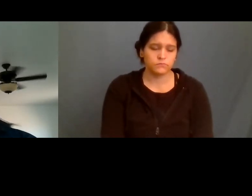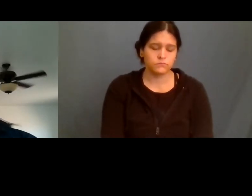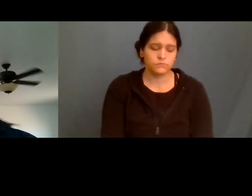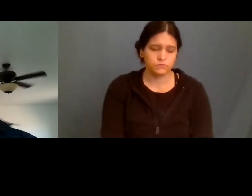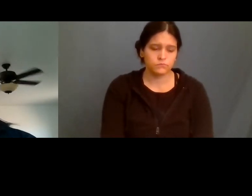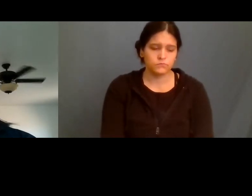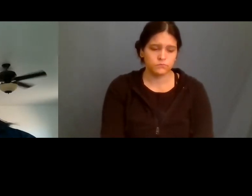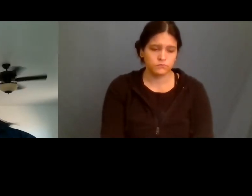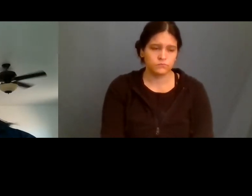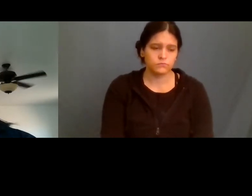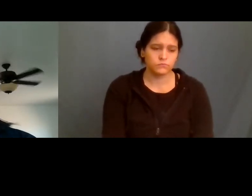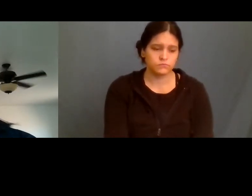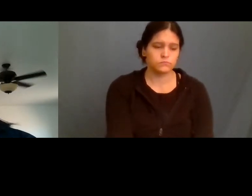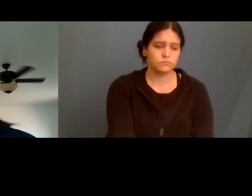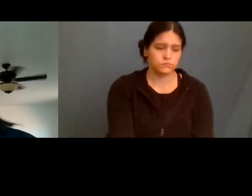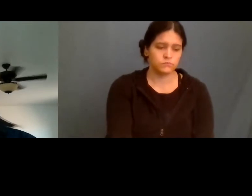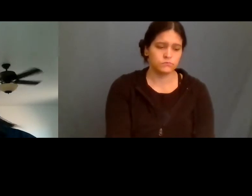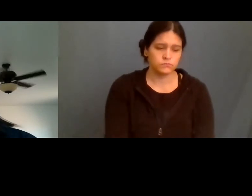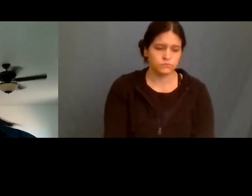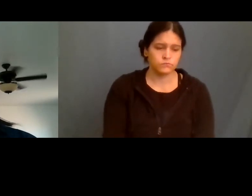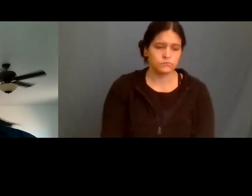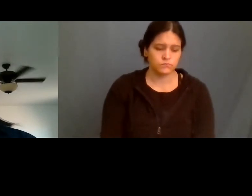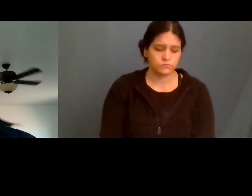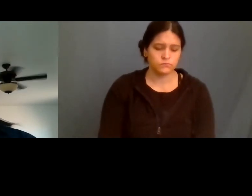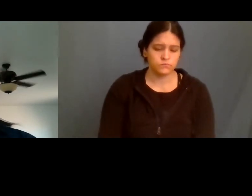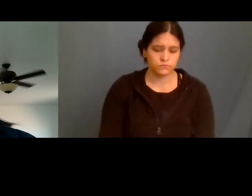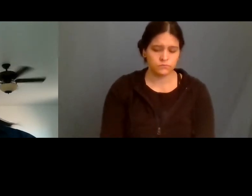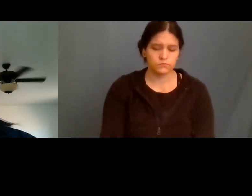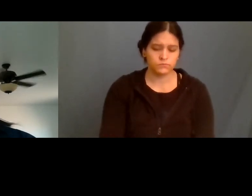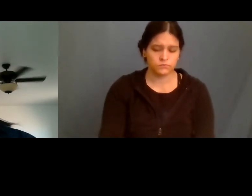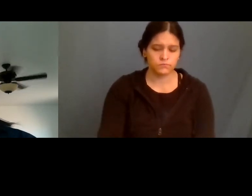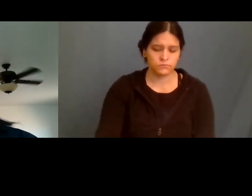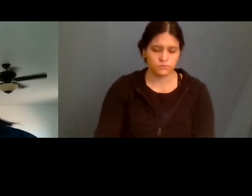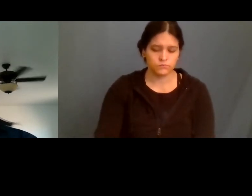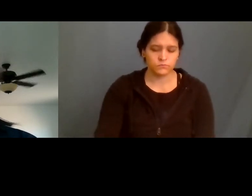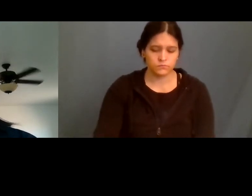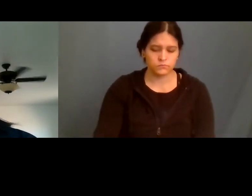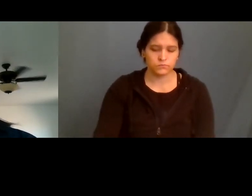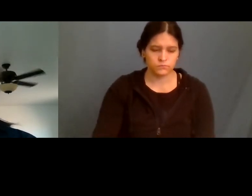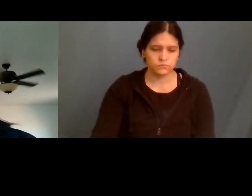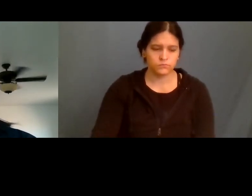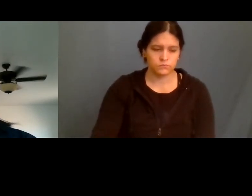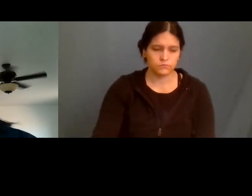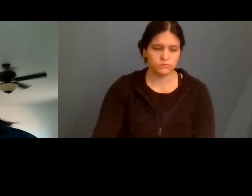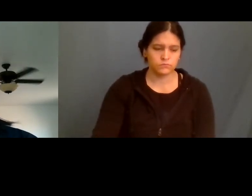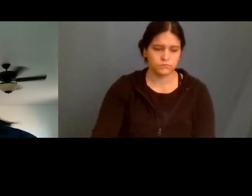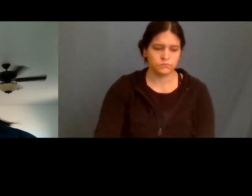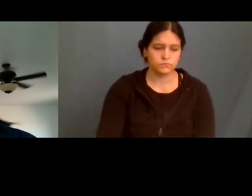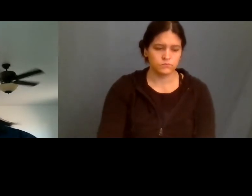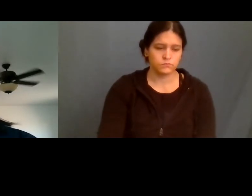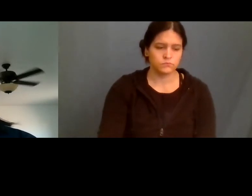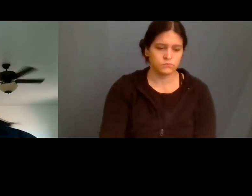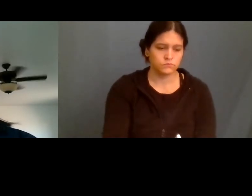arts were a put a hay, hollo, and lay tala washer chiyanda. Is Kedda